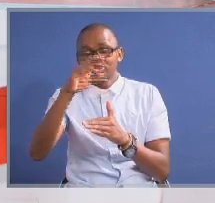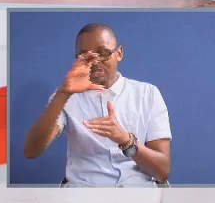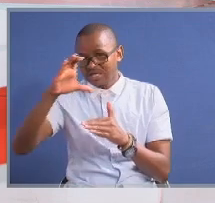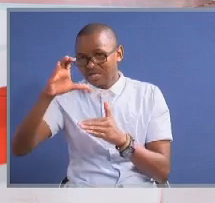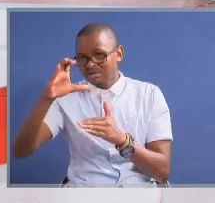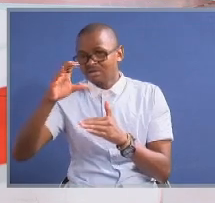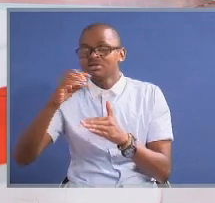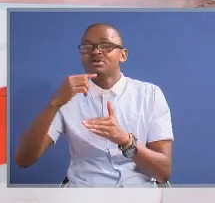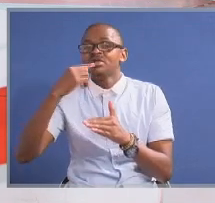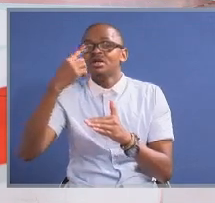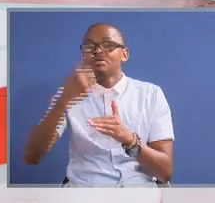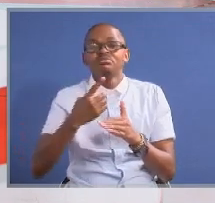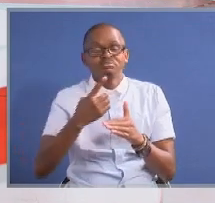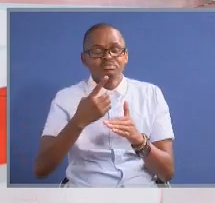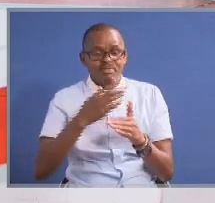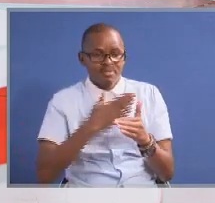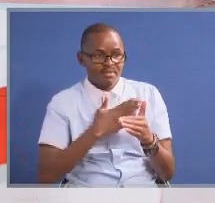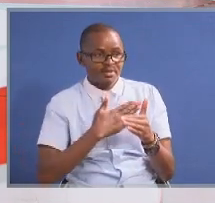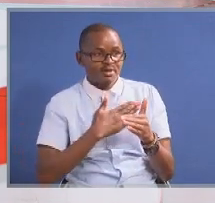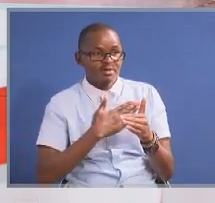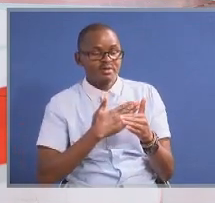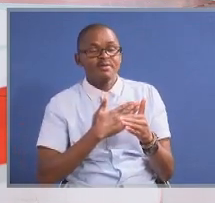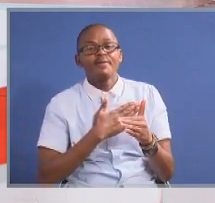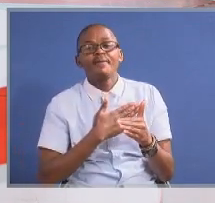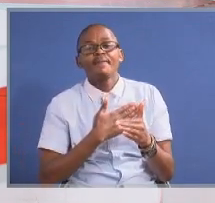I think it is mirrored